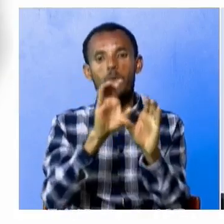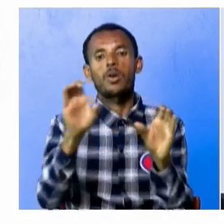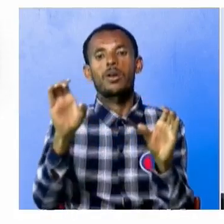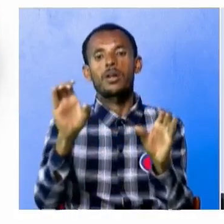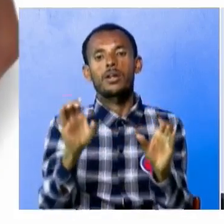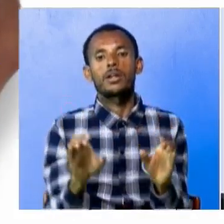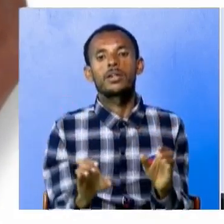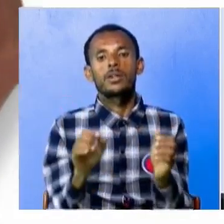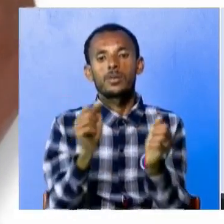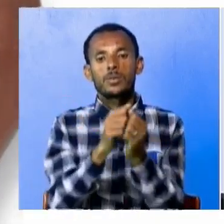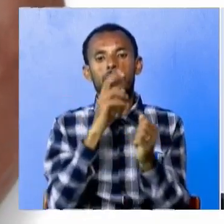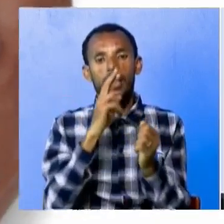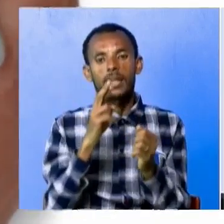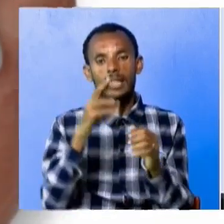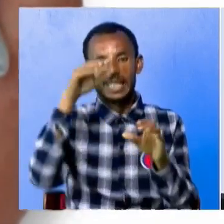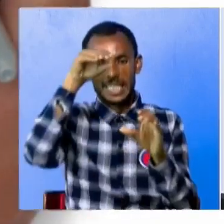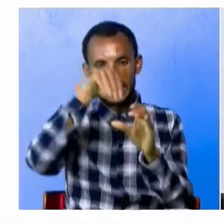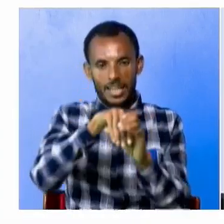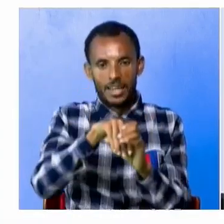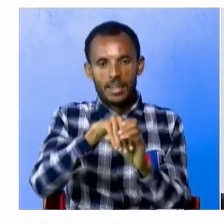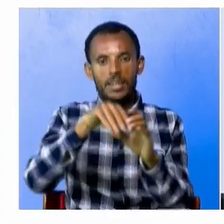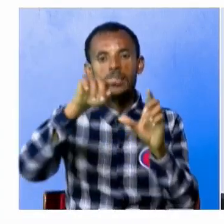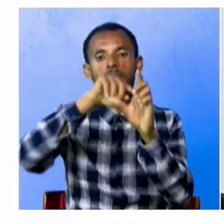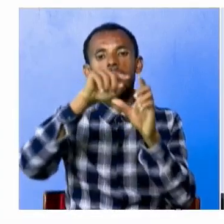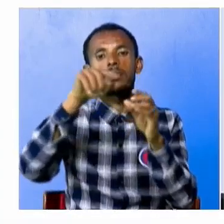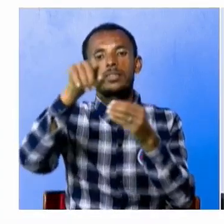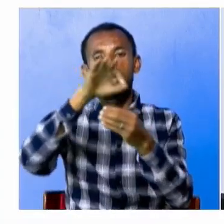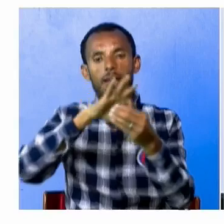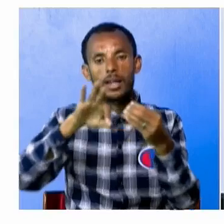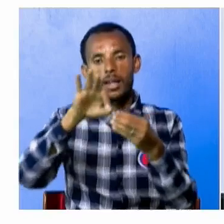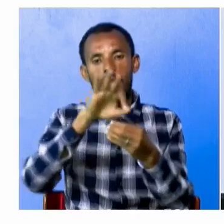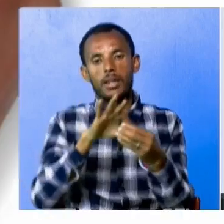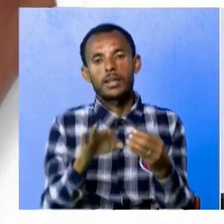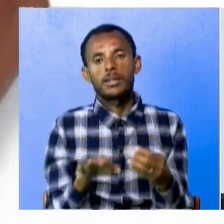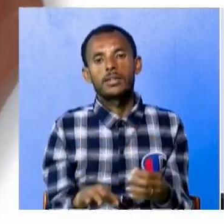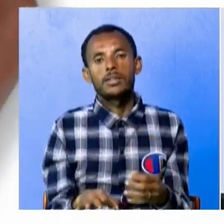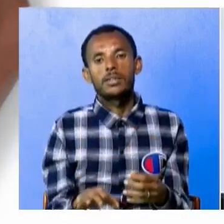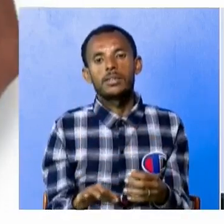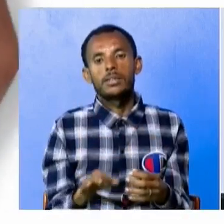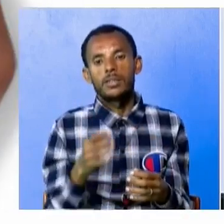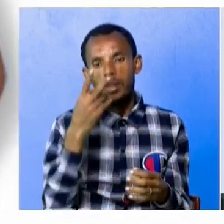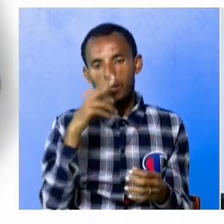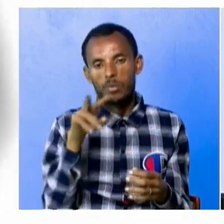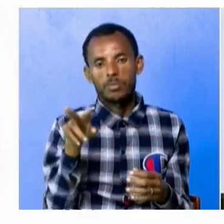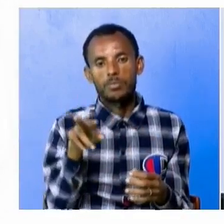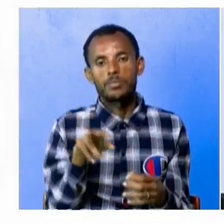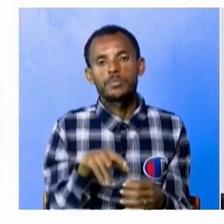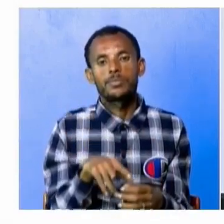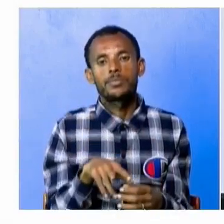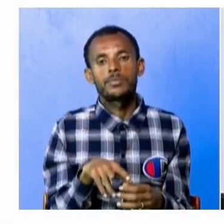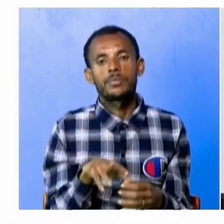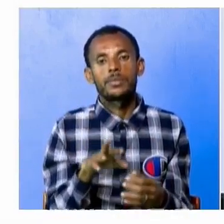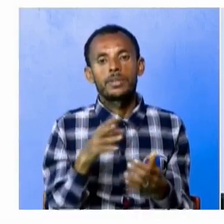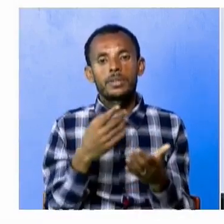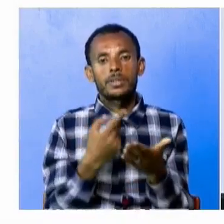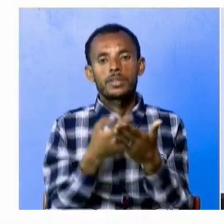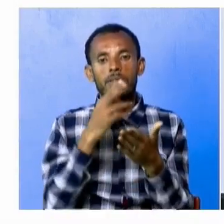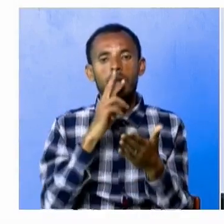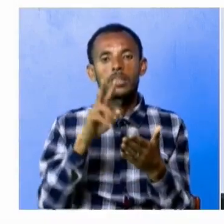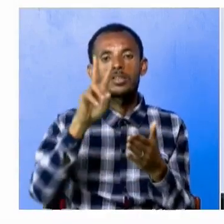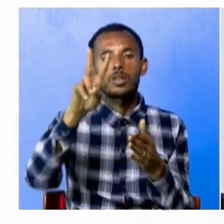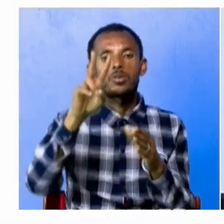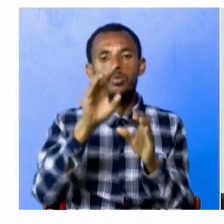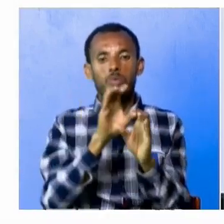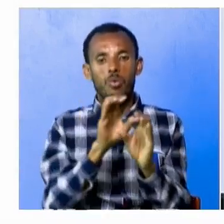are intersecting inside a circle. Say these are the two chords.